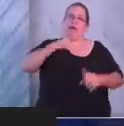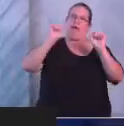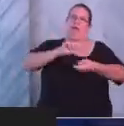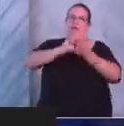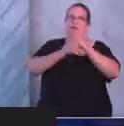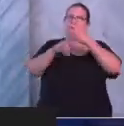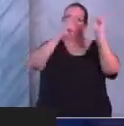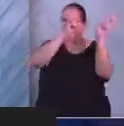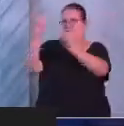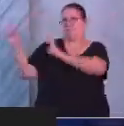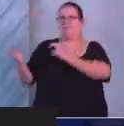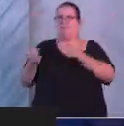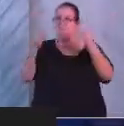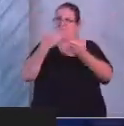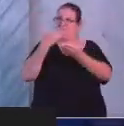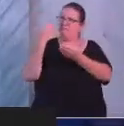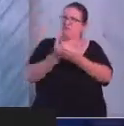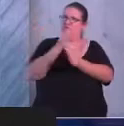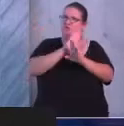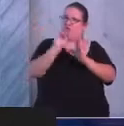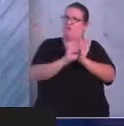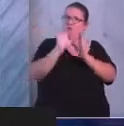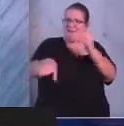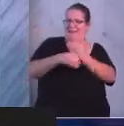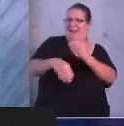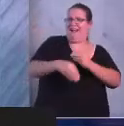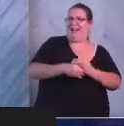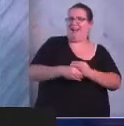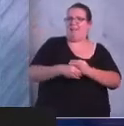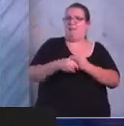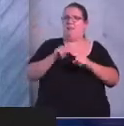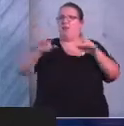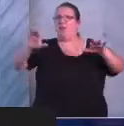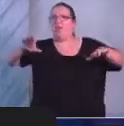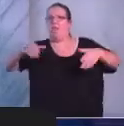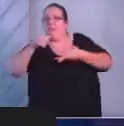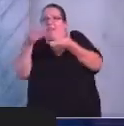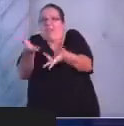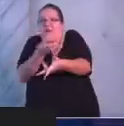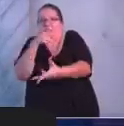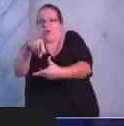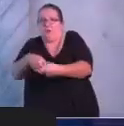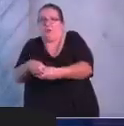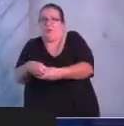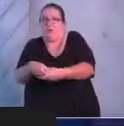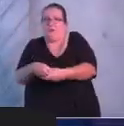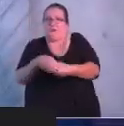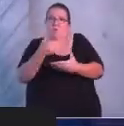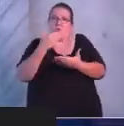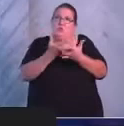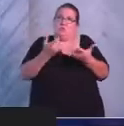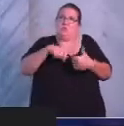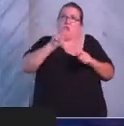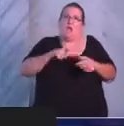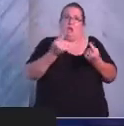there's a lot of great curriculum that can be added, but it's not there. And there are really good things that we can do to